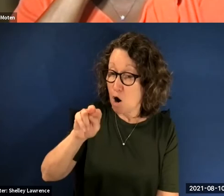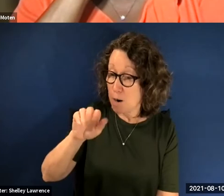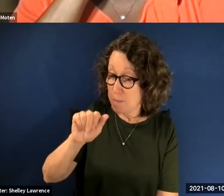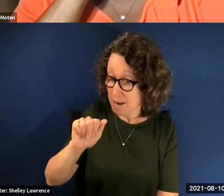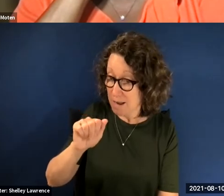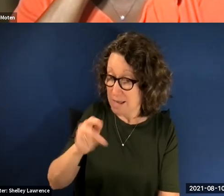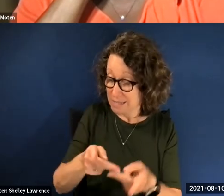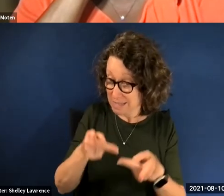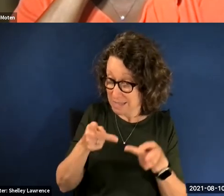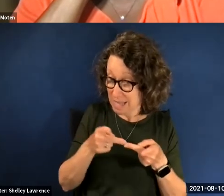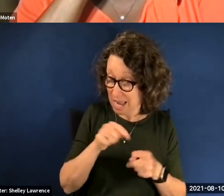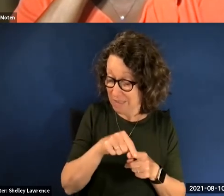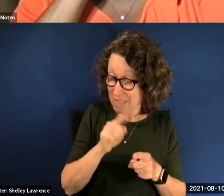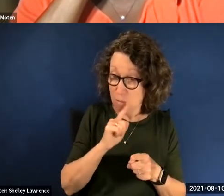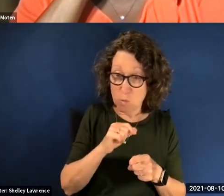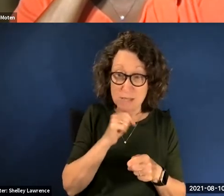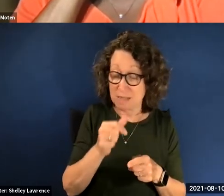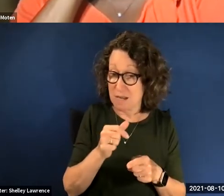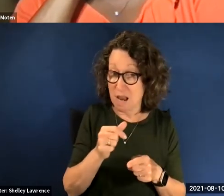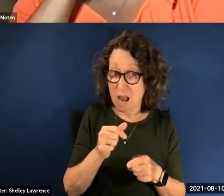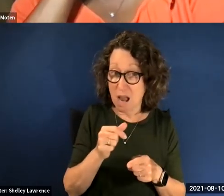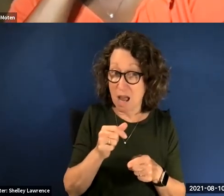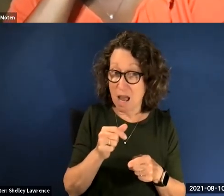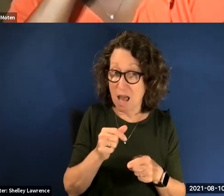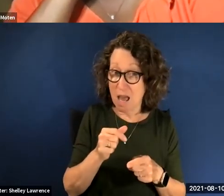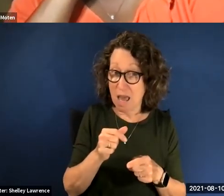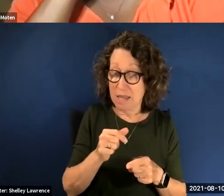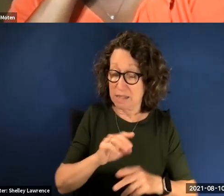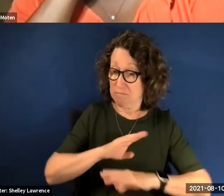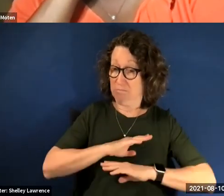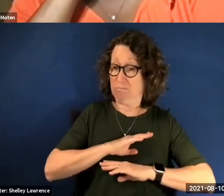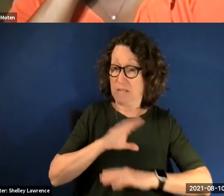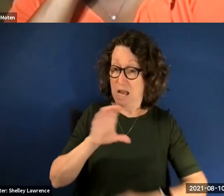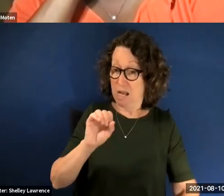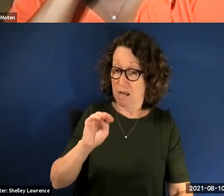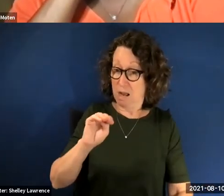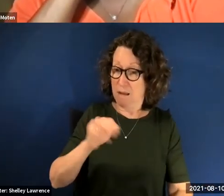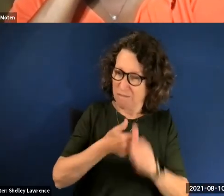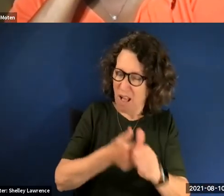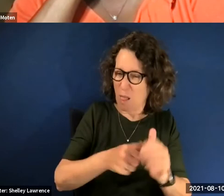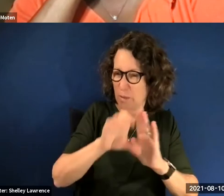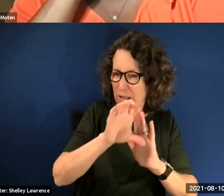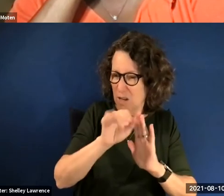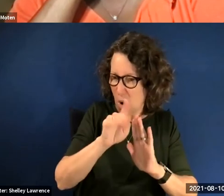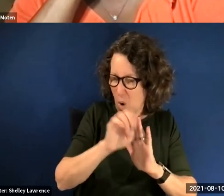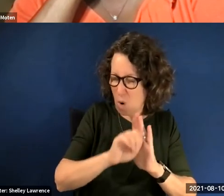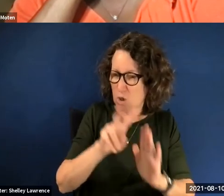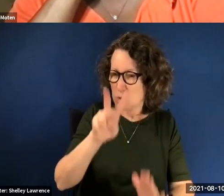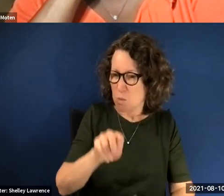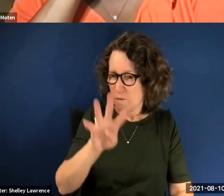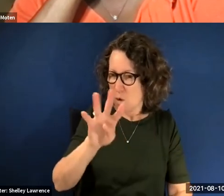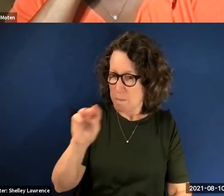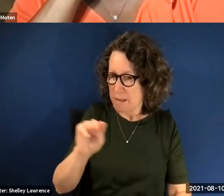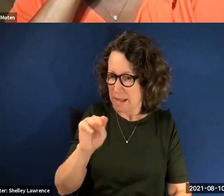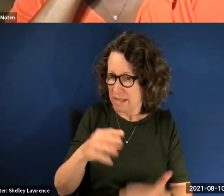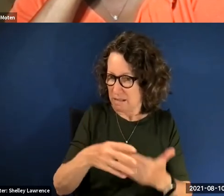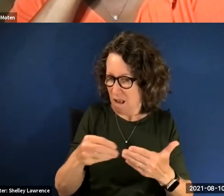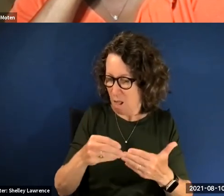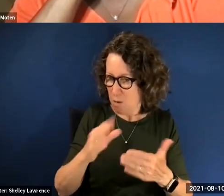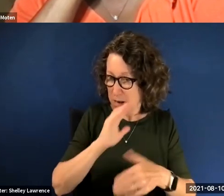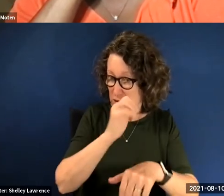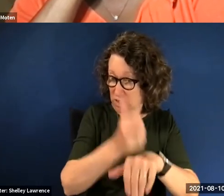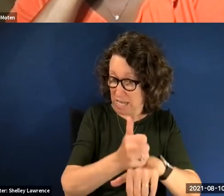know the Parma site was not field act compliant back in 2018 when the $2.4 million budget was